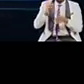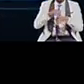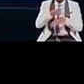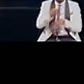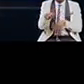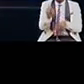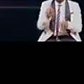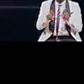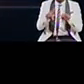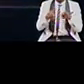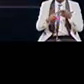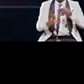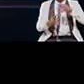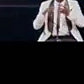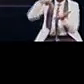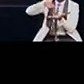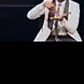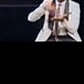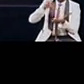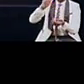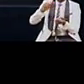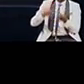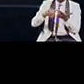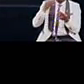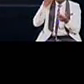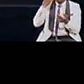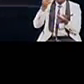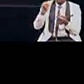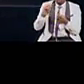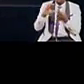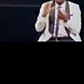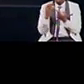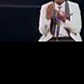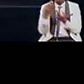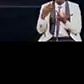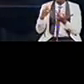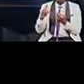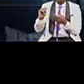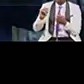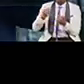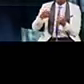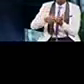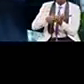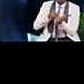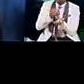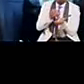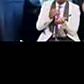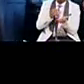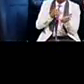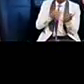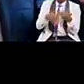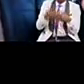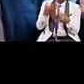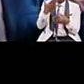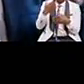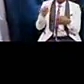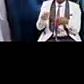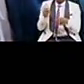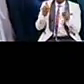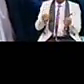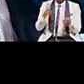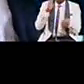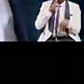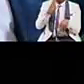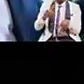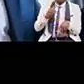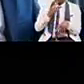to represent him, and then to know the state of the flocks over there. I know that person is going to be diligent. If I were there,